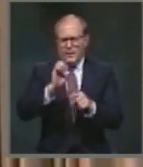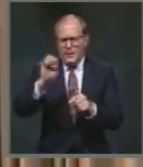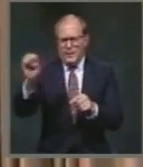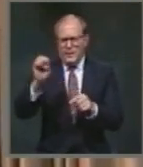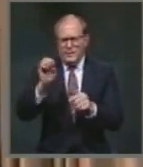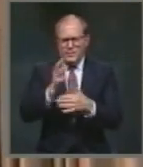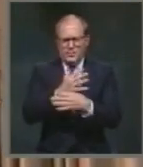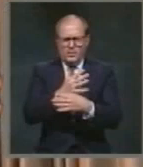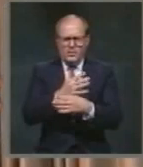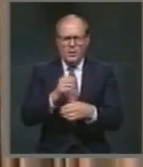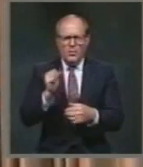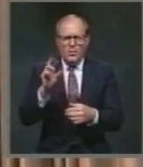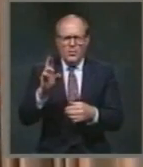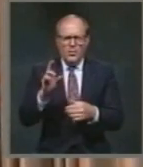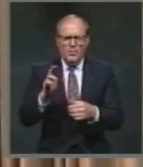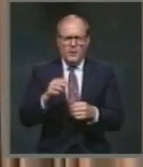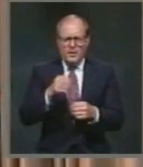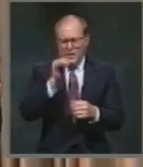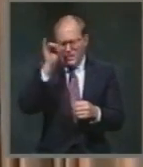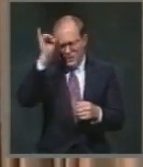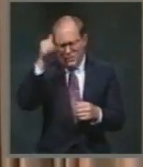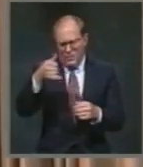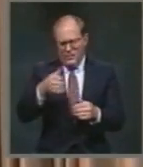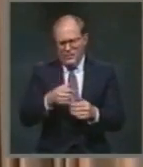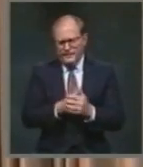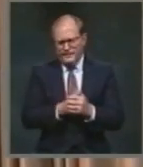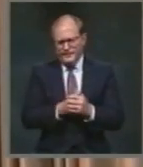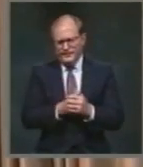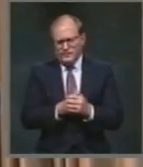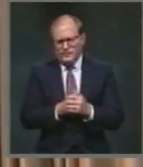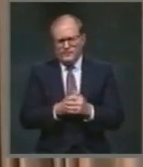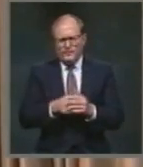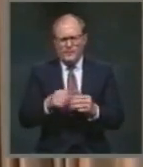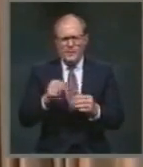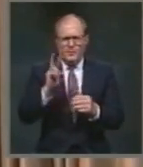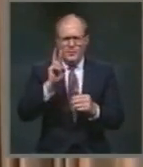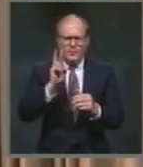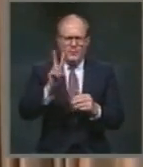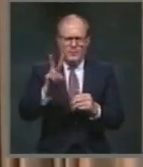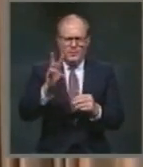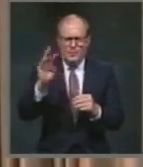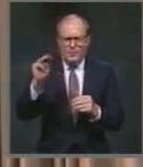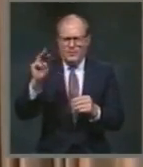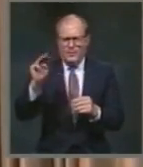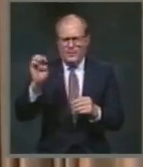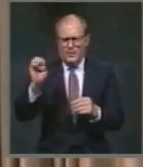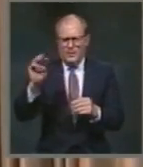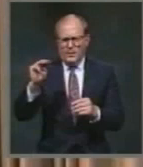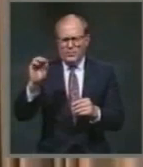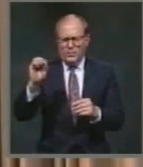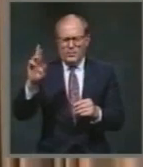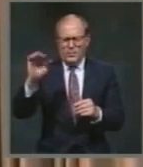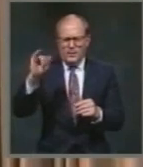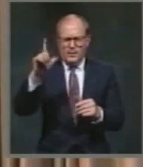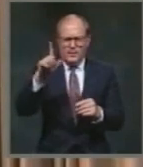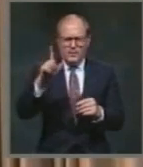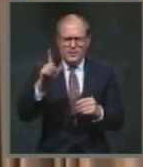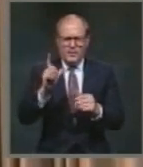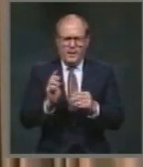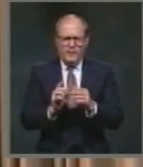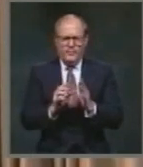or just by neglecting them. Memorials are of two kinds. There are monuments